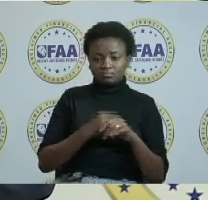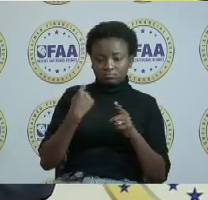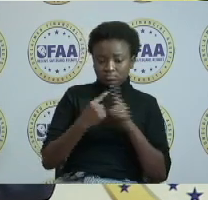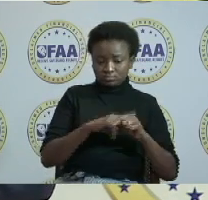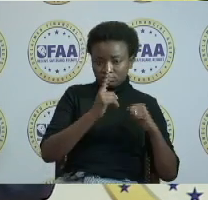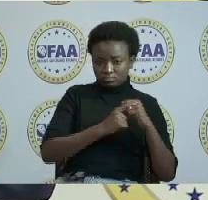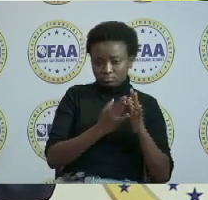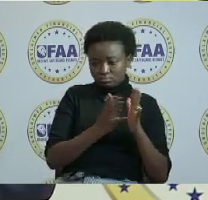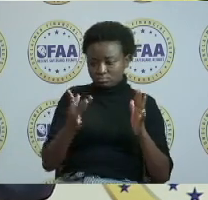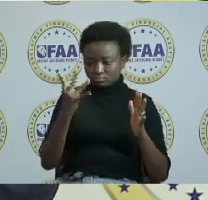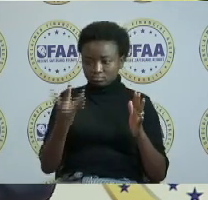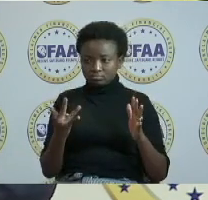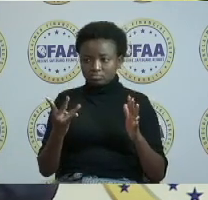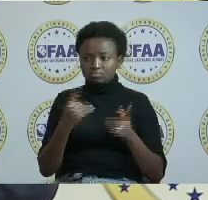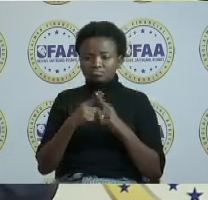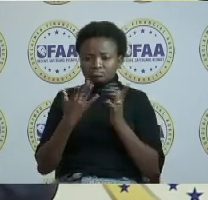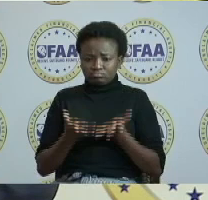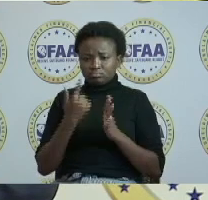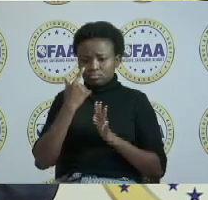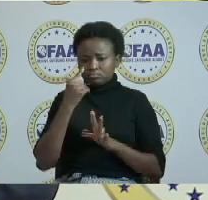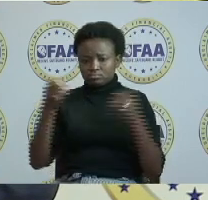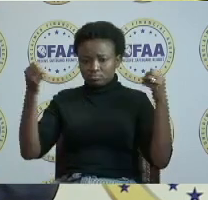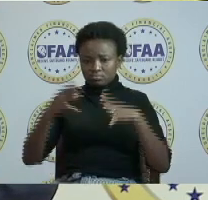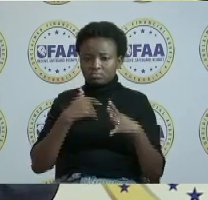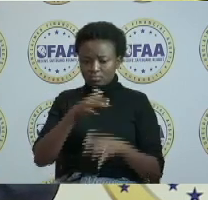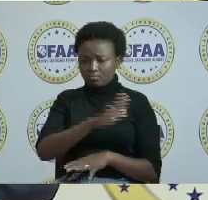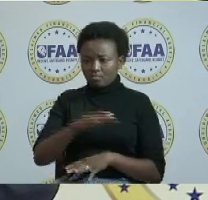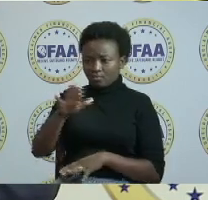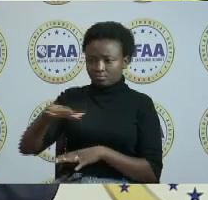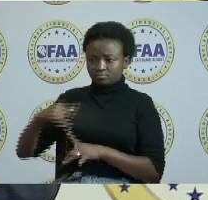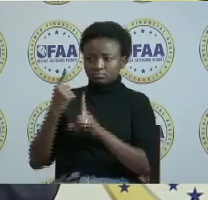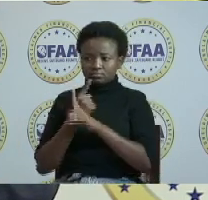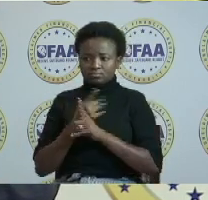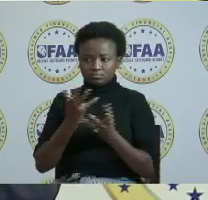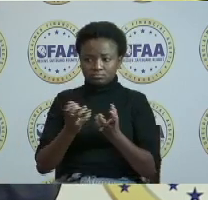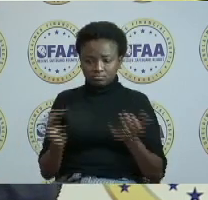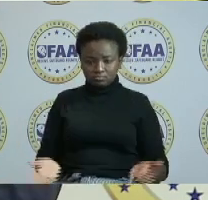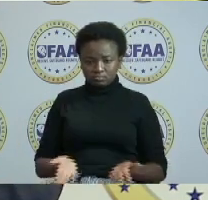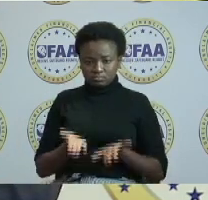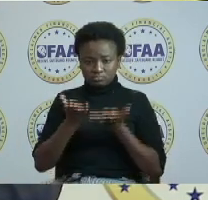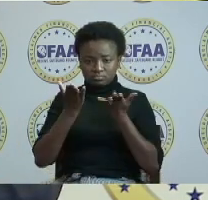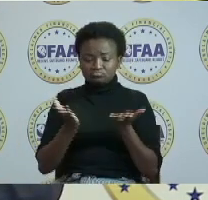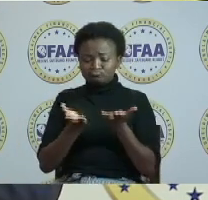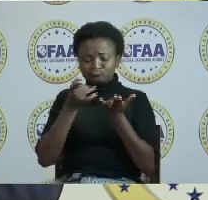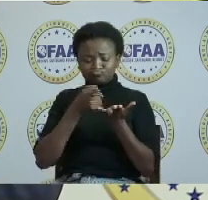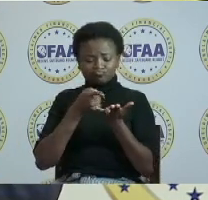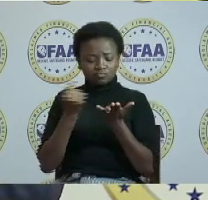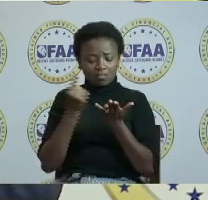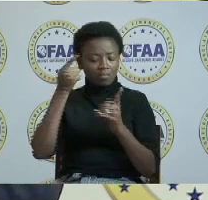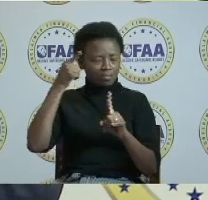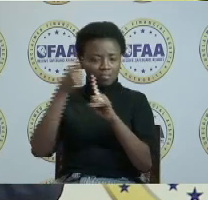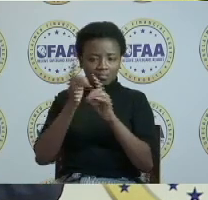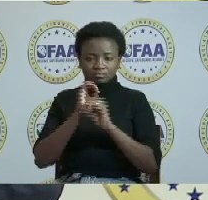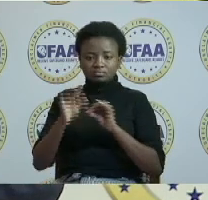started operations. It's clear that there are areas where we can improve, but not for the sake of improvement. The